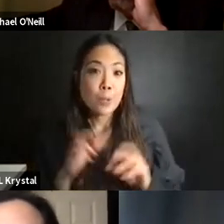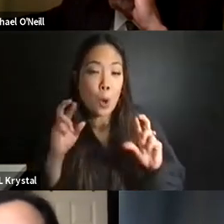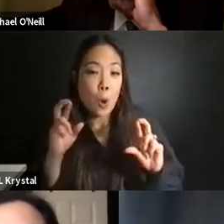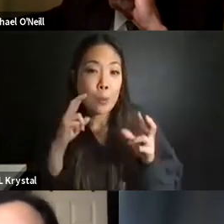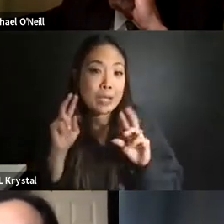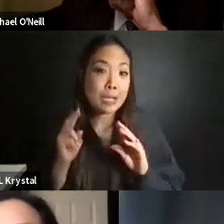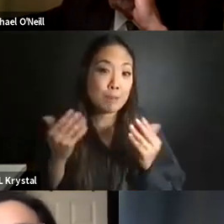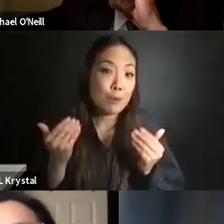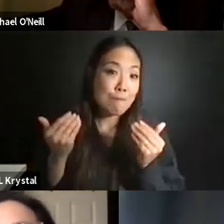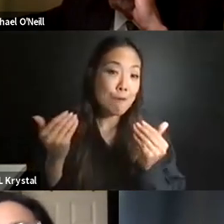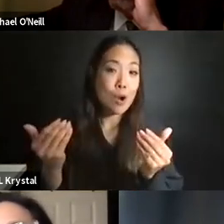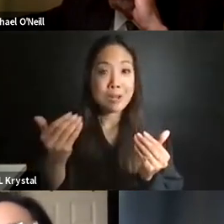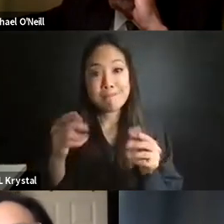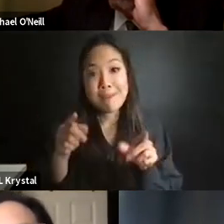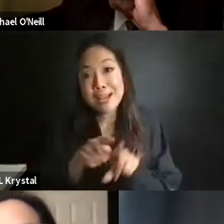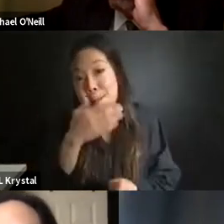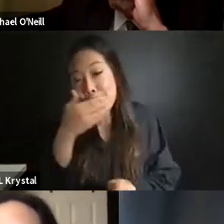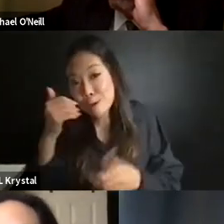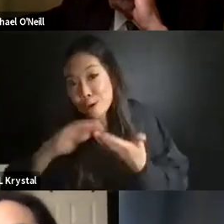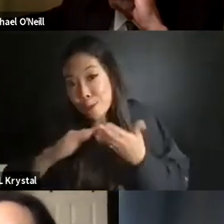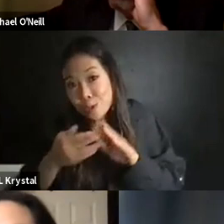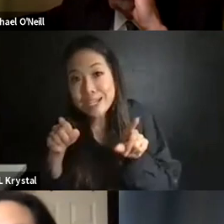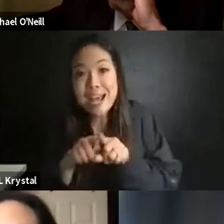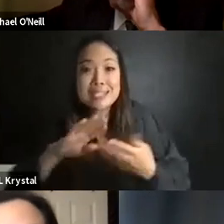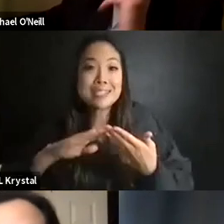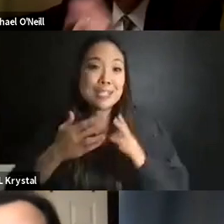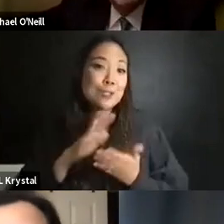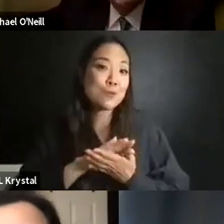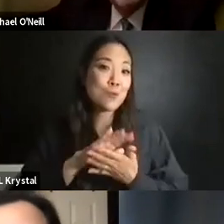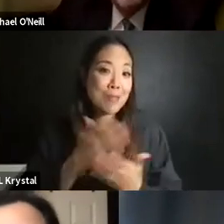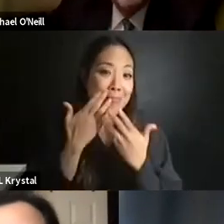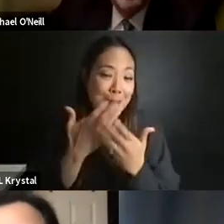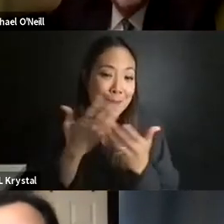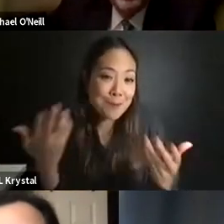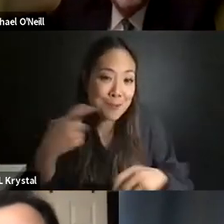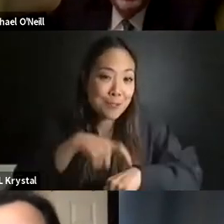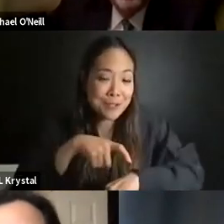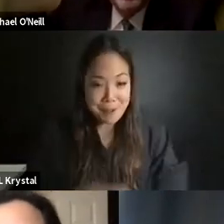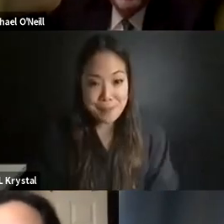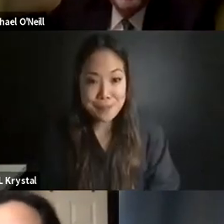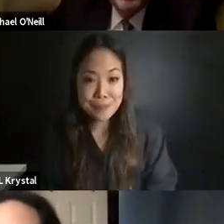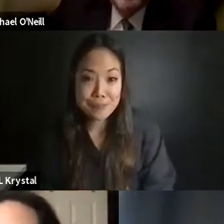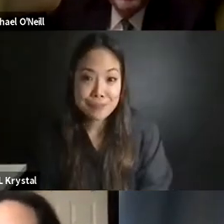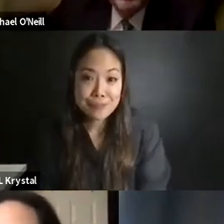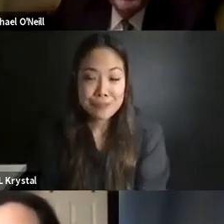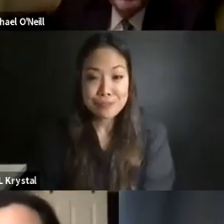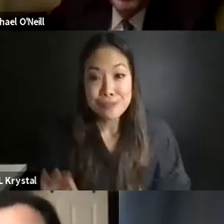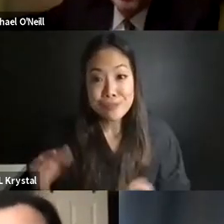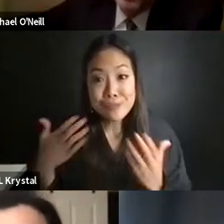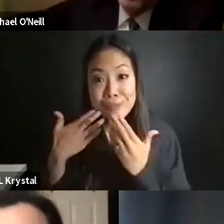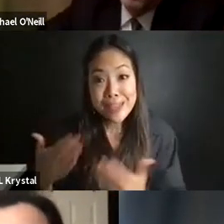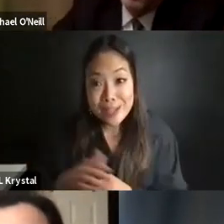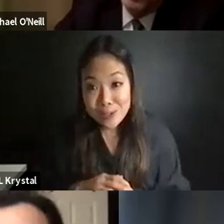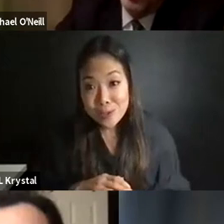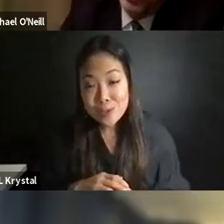as a community and as a city school thank you so much for your time thank you chair